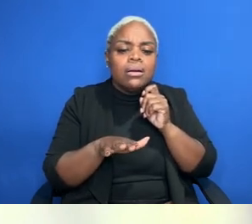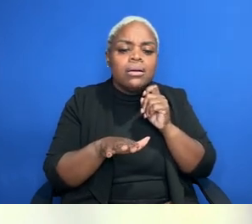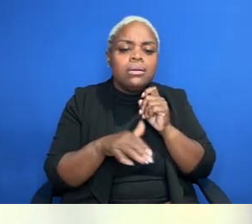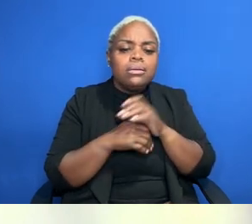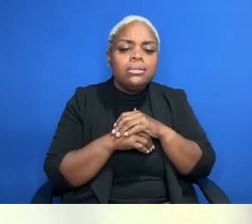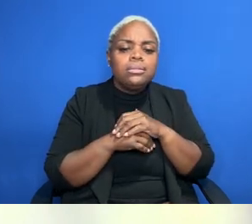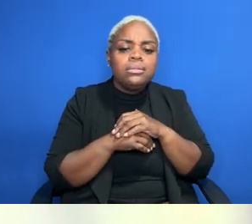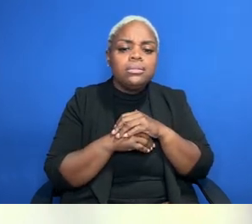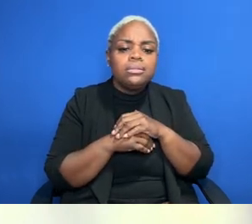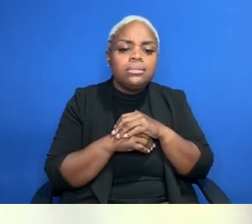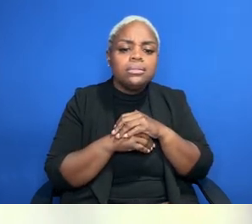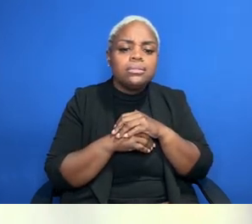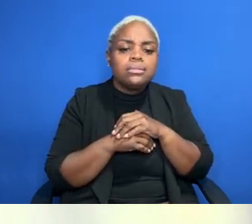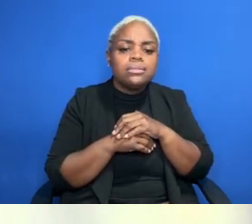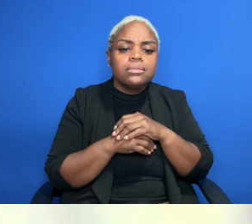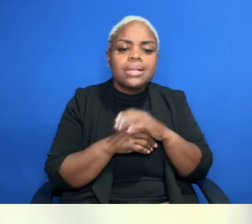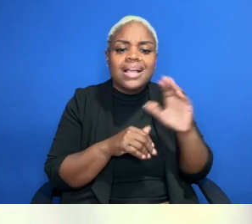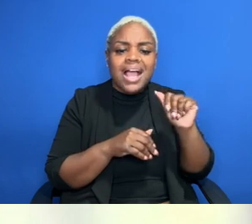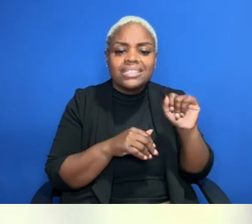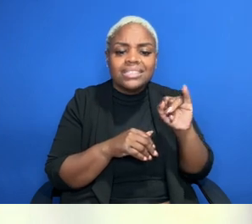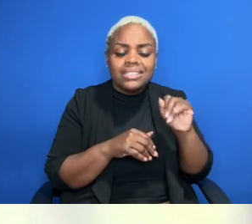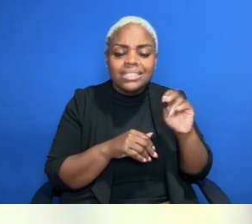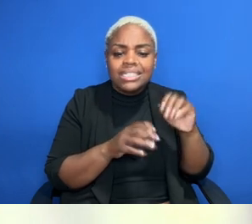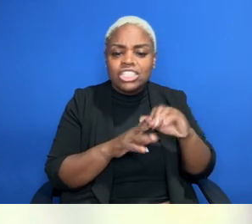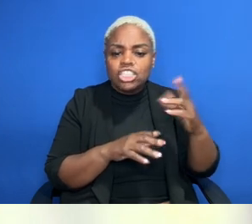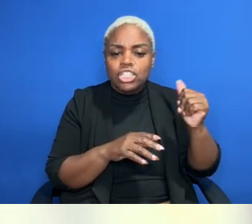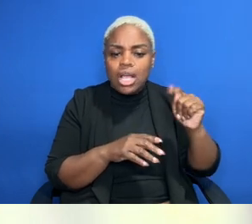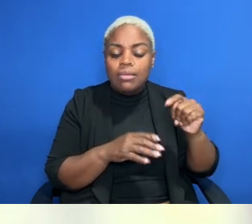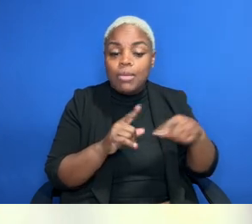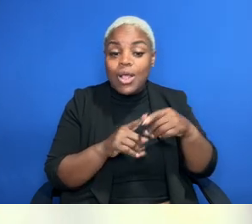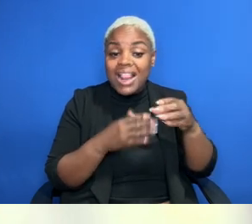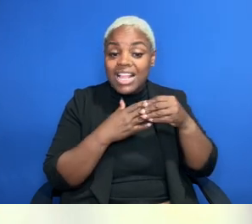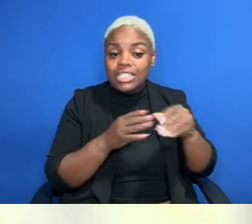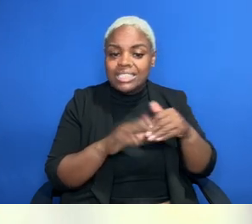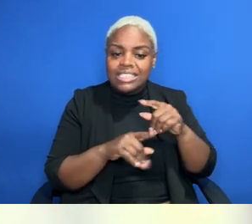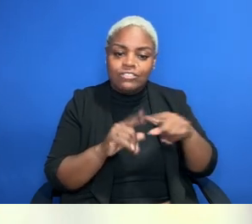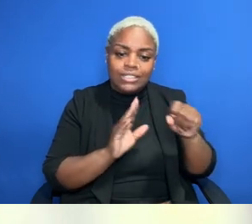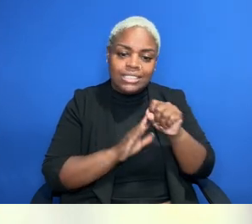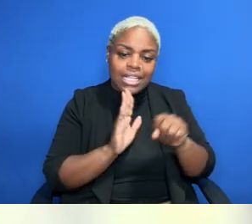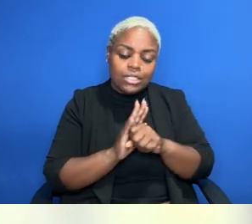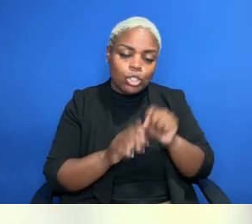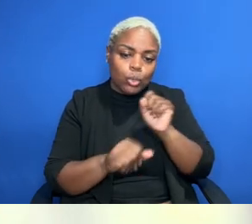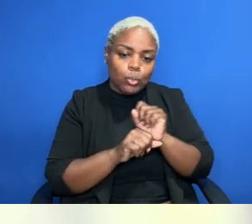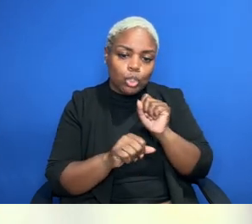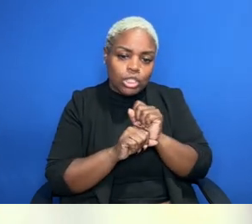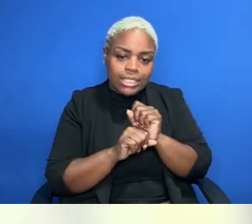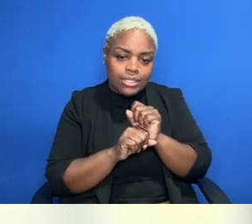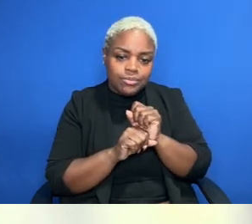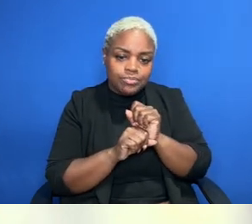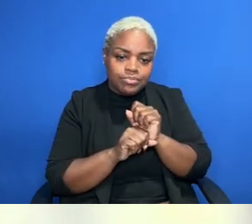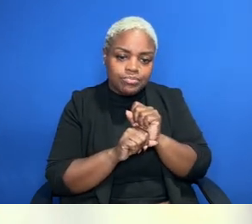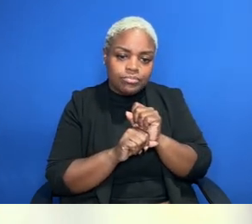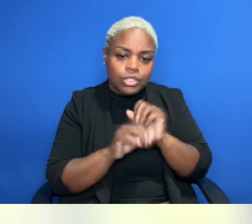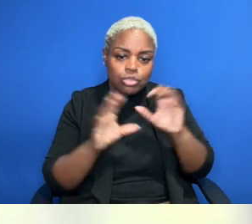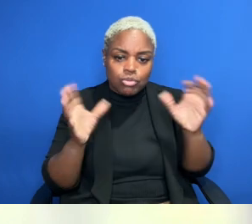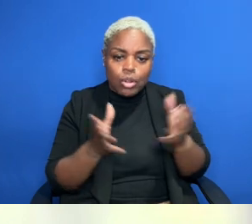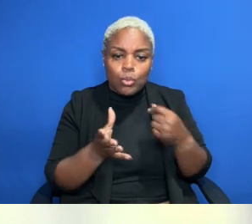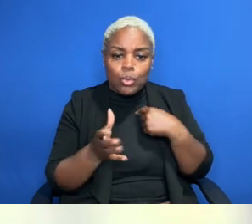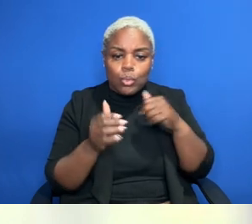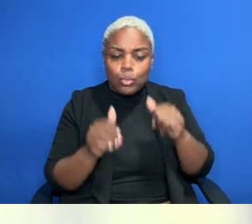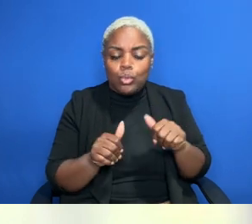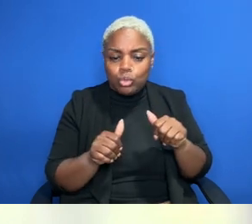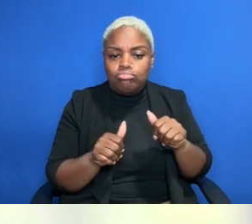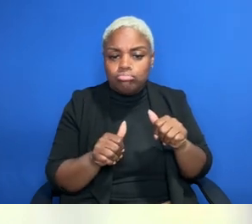I see that there's a comment from Cassie in the chat about leaders in different states